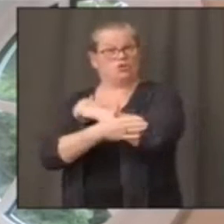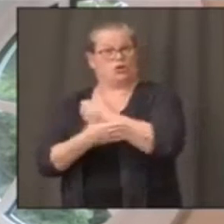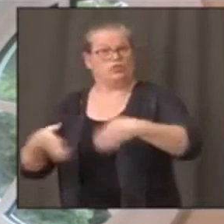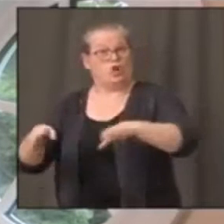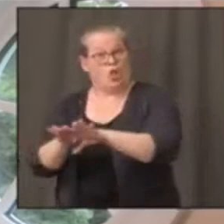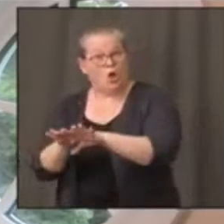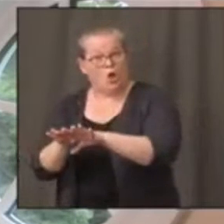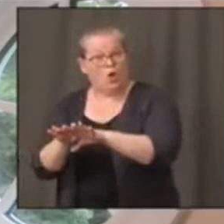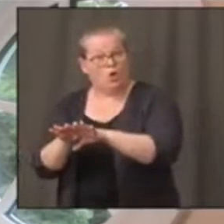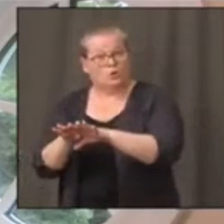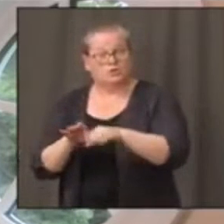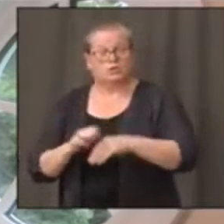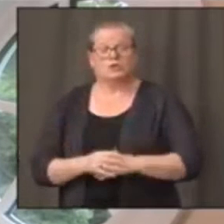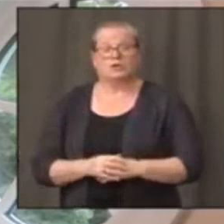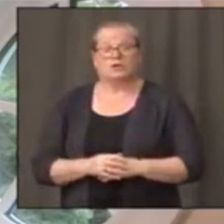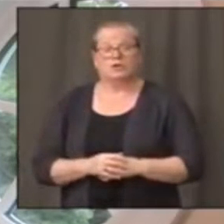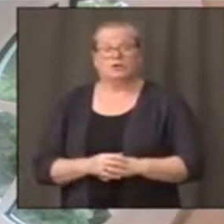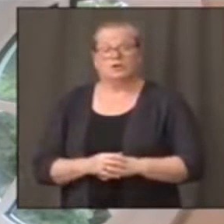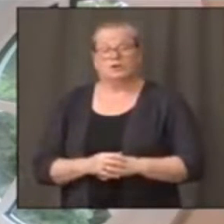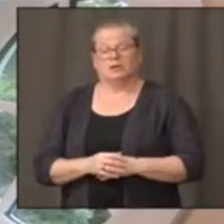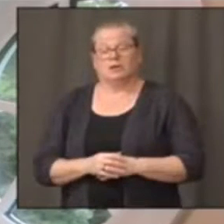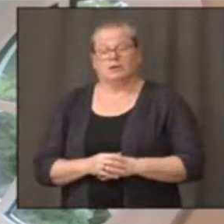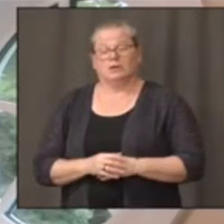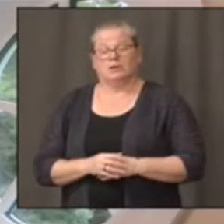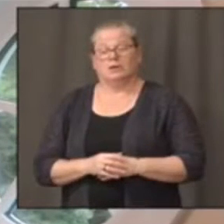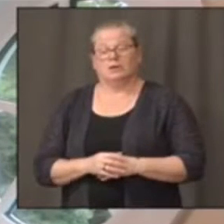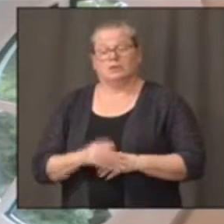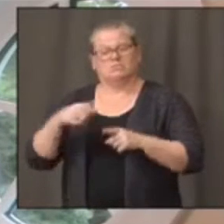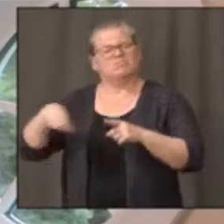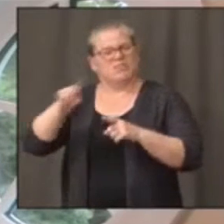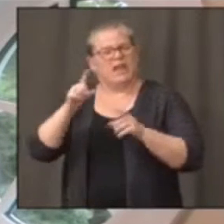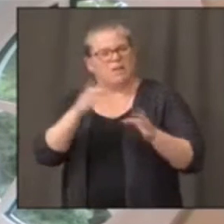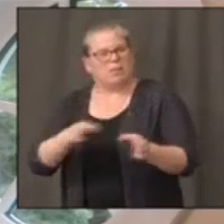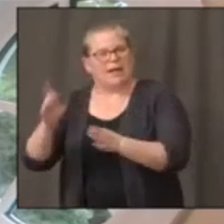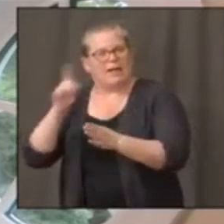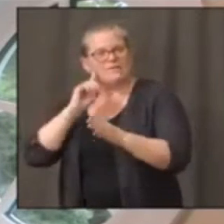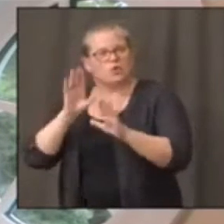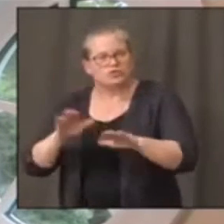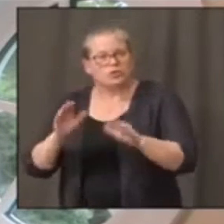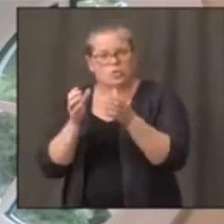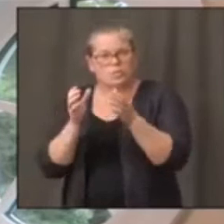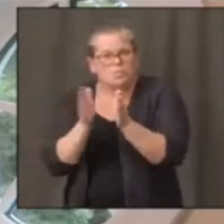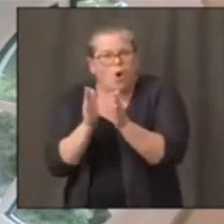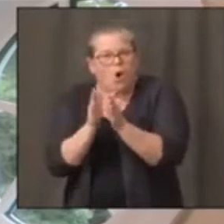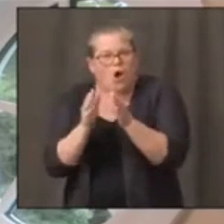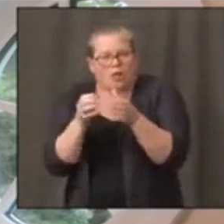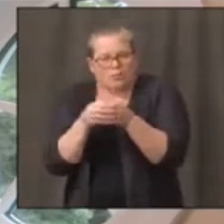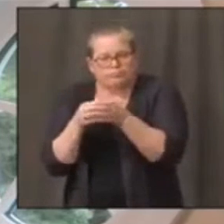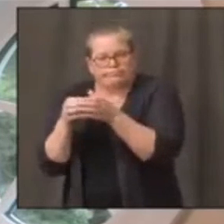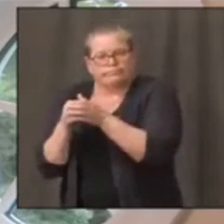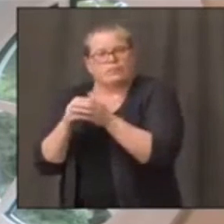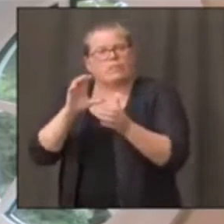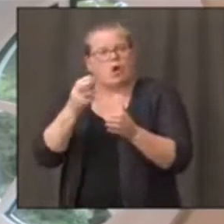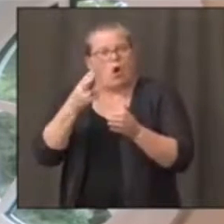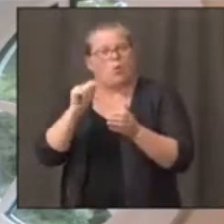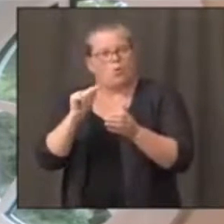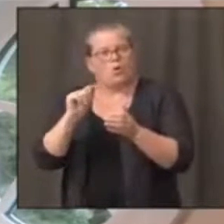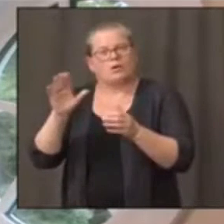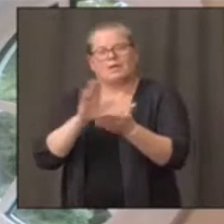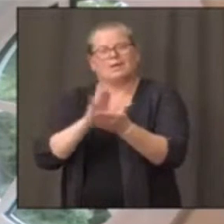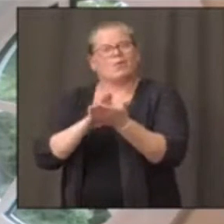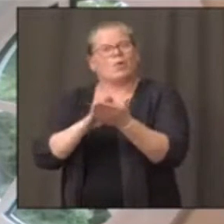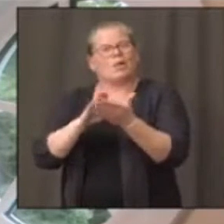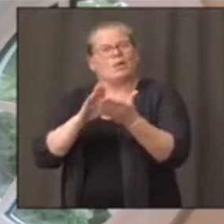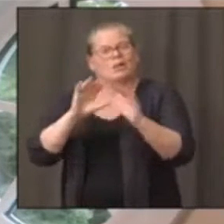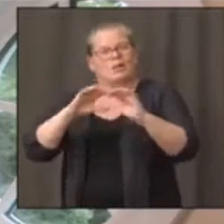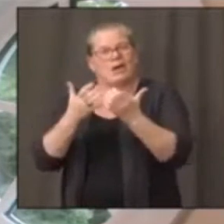children to small groups that could only congregate with small groups. Finland kept classes normal size. They didn't cut class size. They had